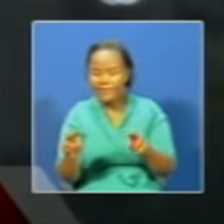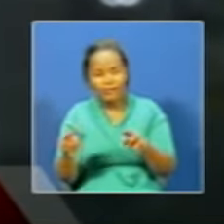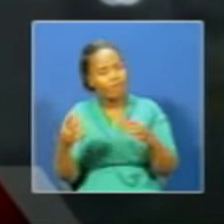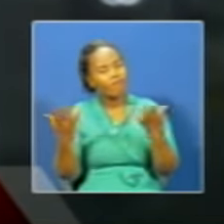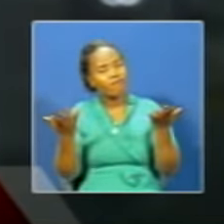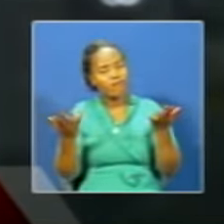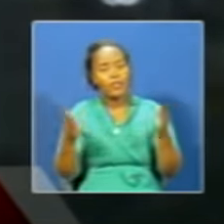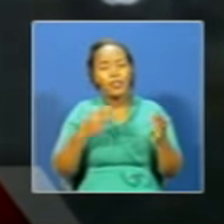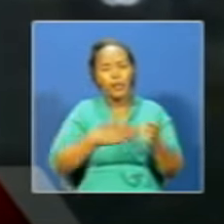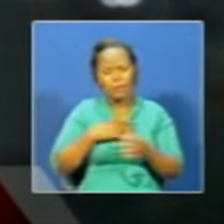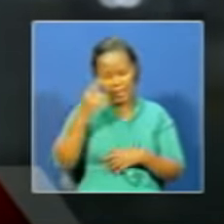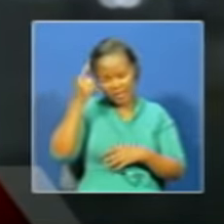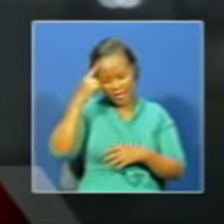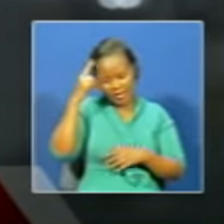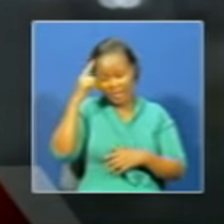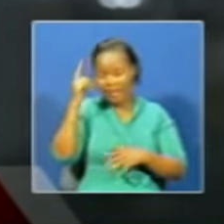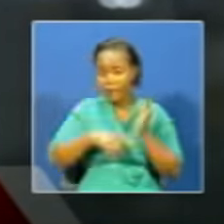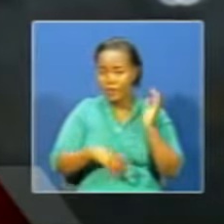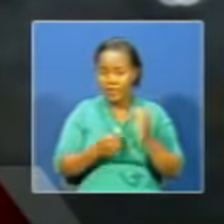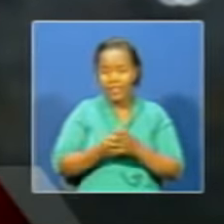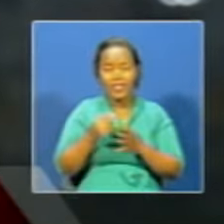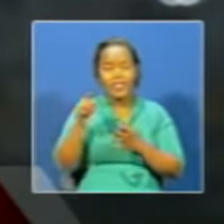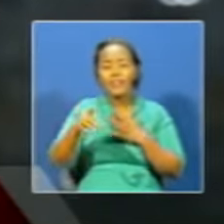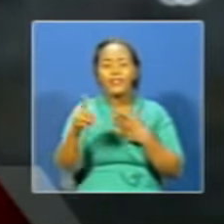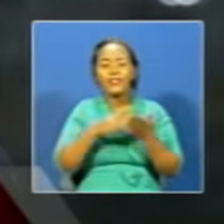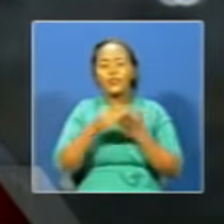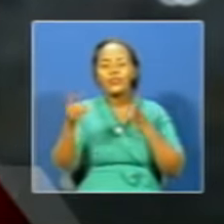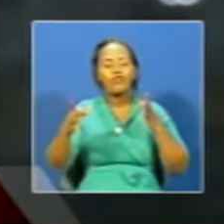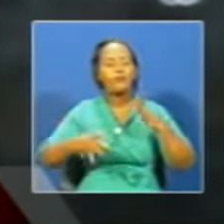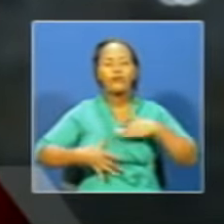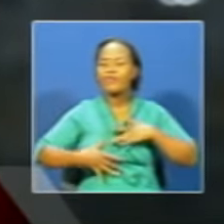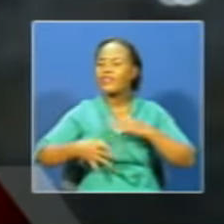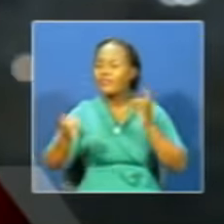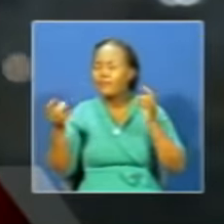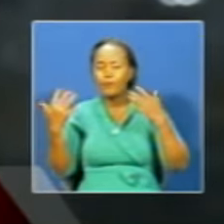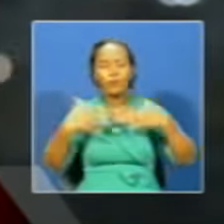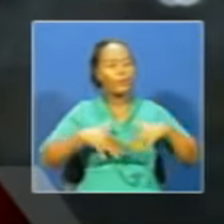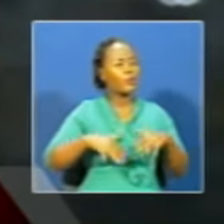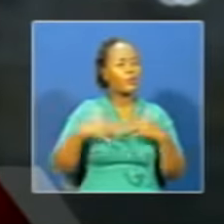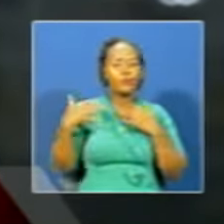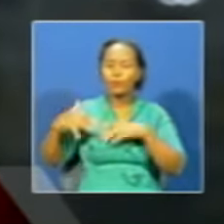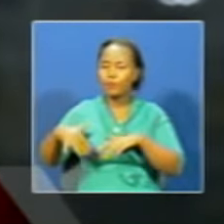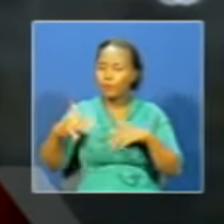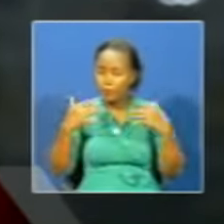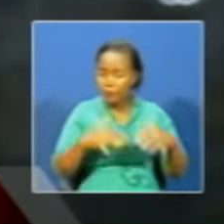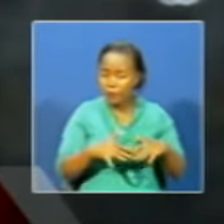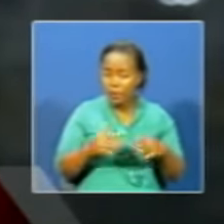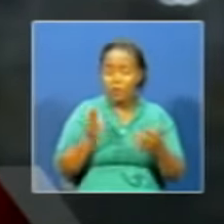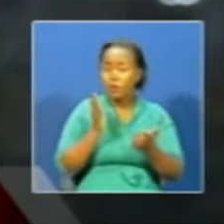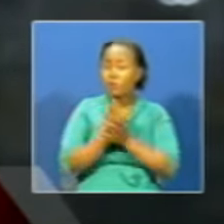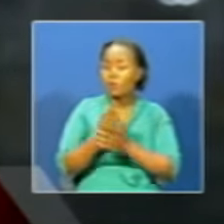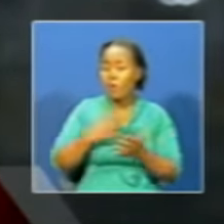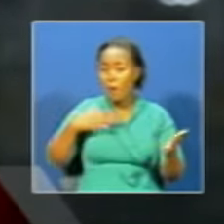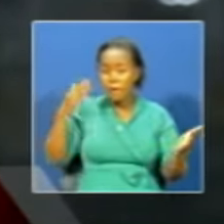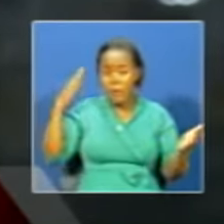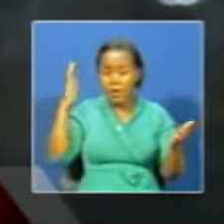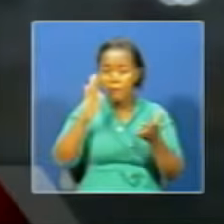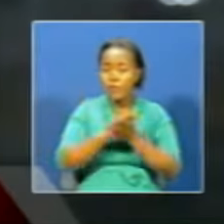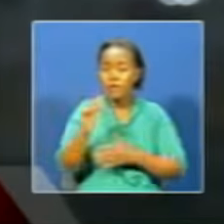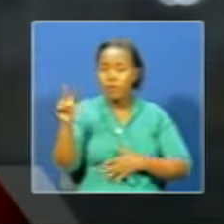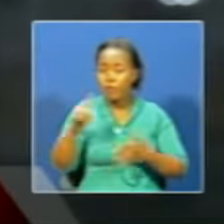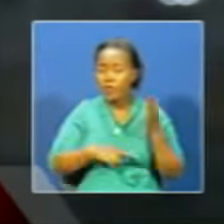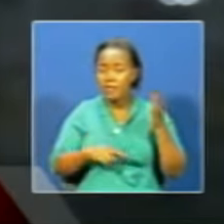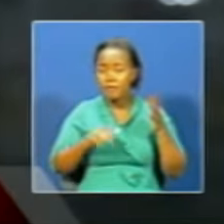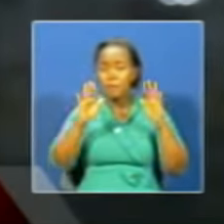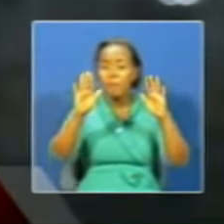think this week is going to be very interesting for us. Yeah, I had a look a little bit, not of everything, because I believe that the most important going to